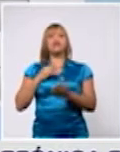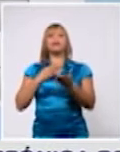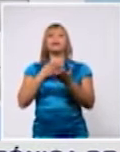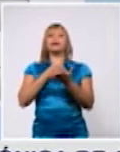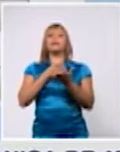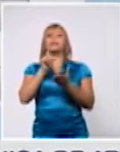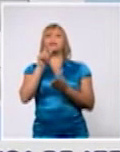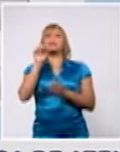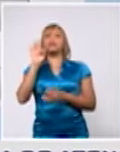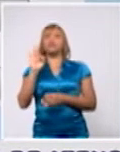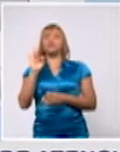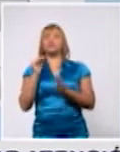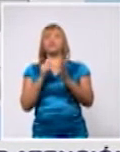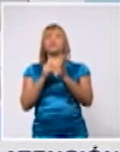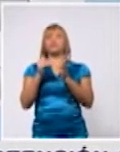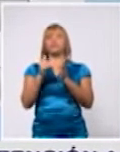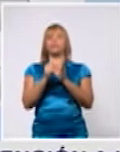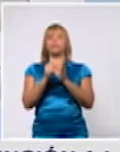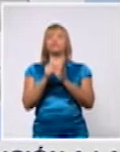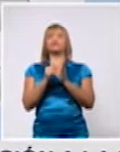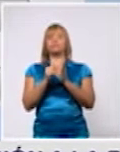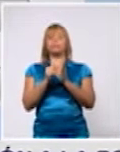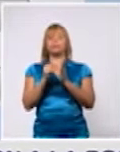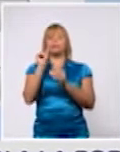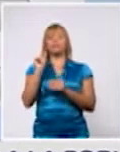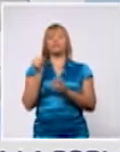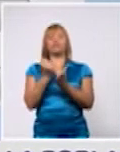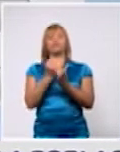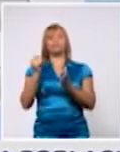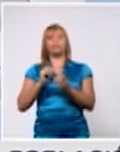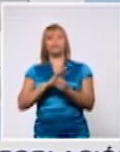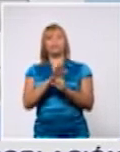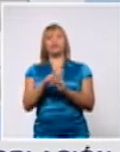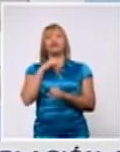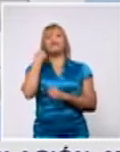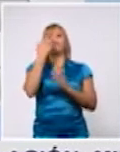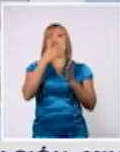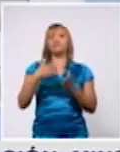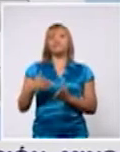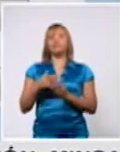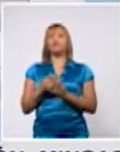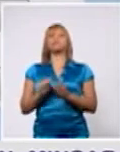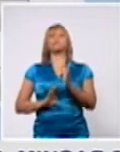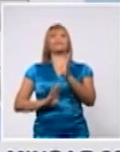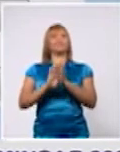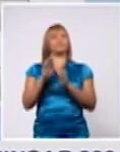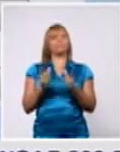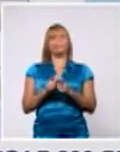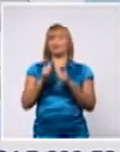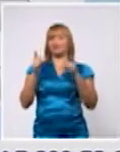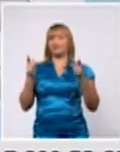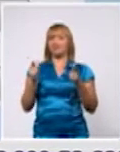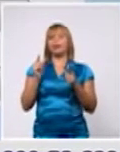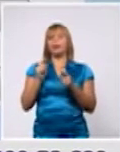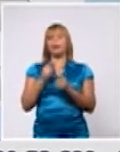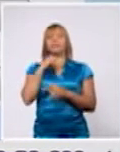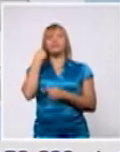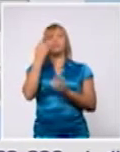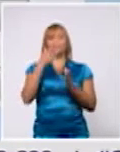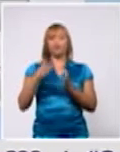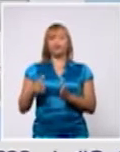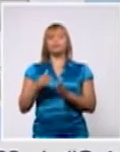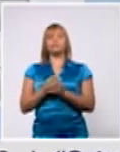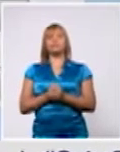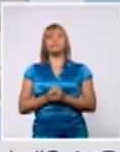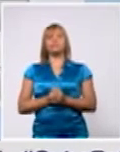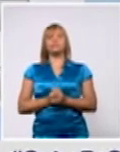day after, we will reach 19 million confirmed cases. Yesterday, a high number of